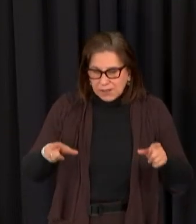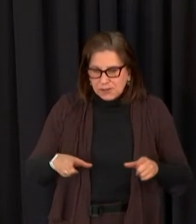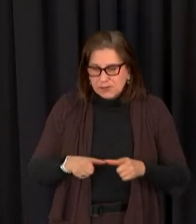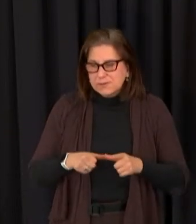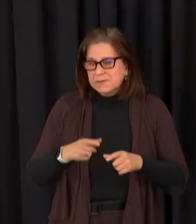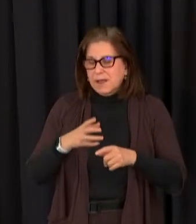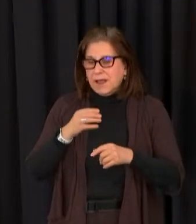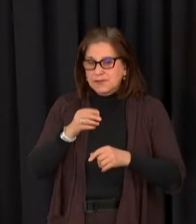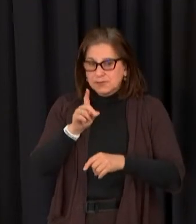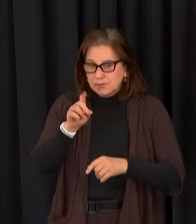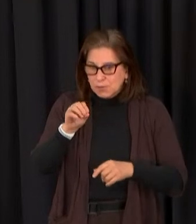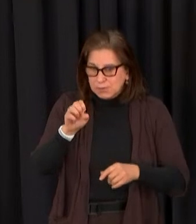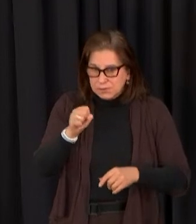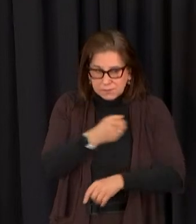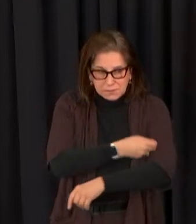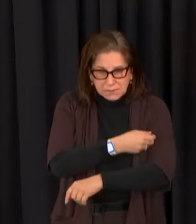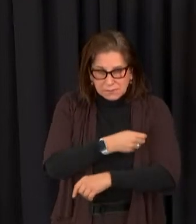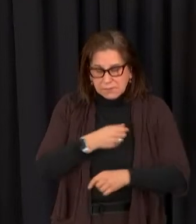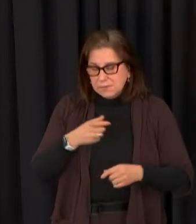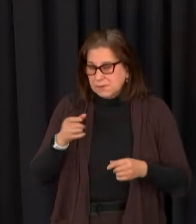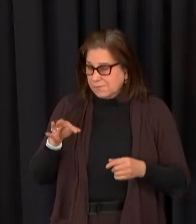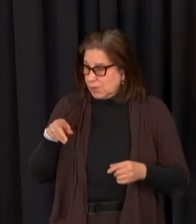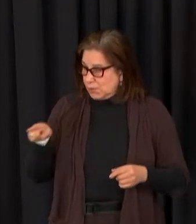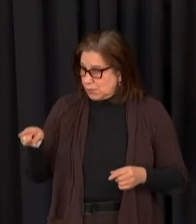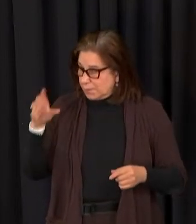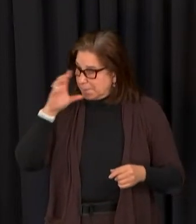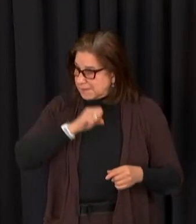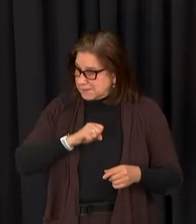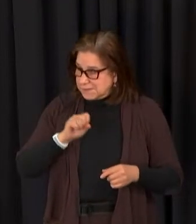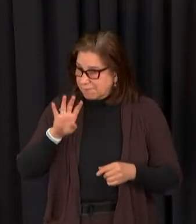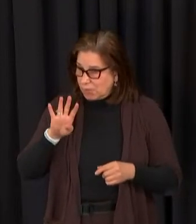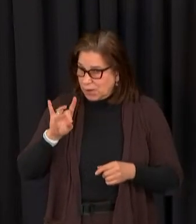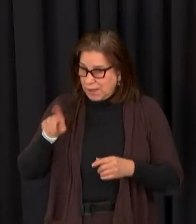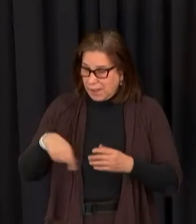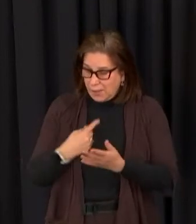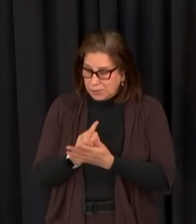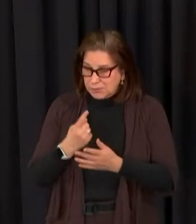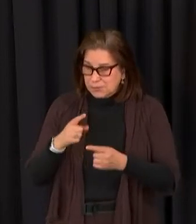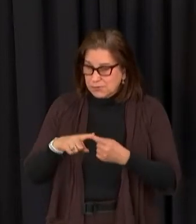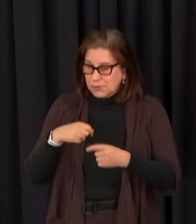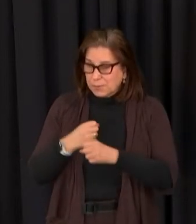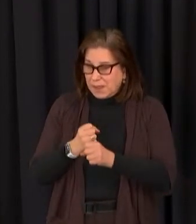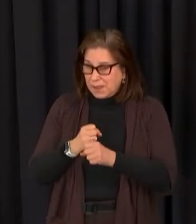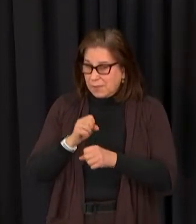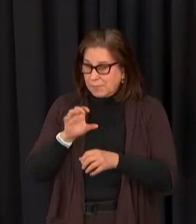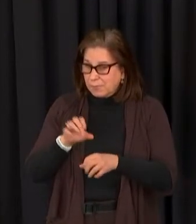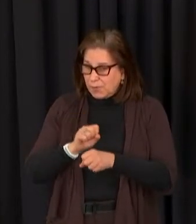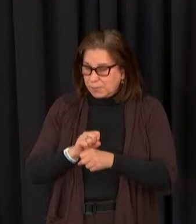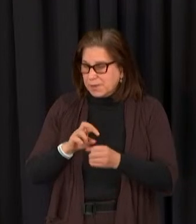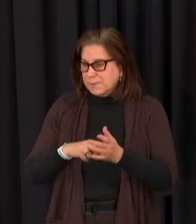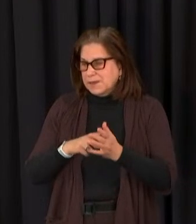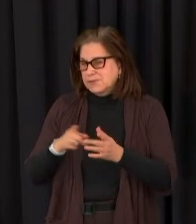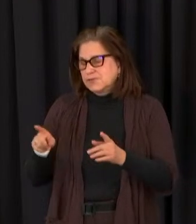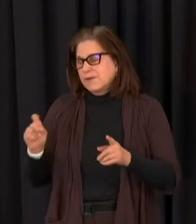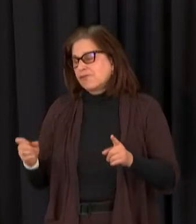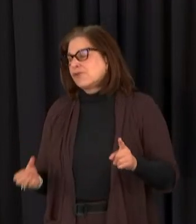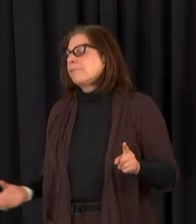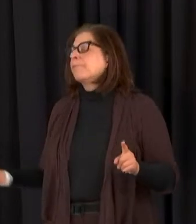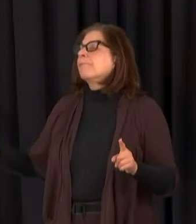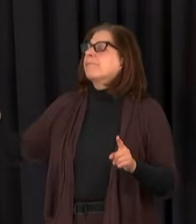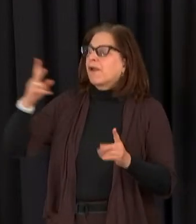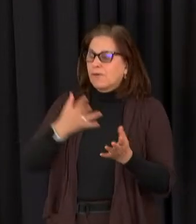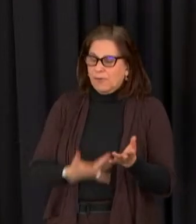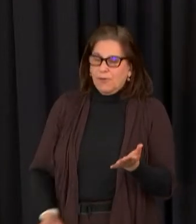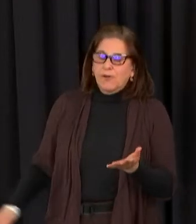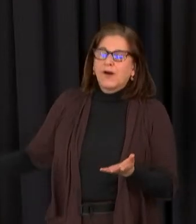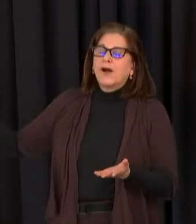waste. If you miss the 48-hour window to book your appointment, then your name will go back in the pre-registration list, and you will wait